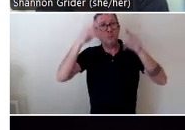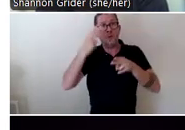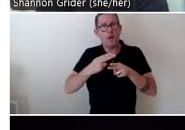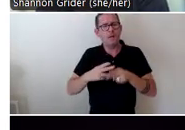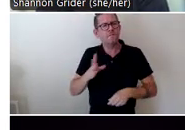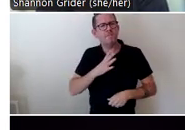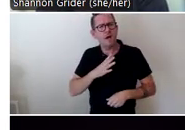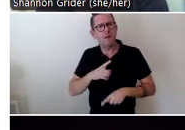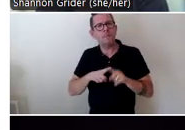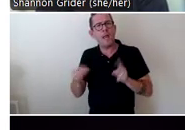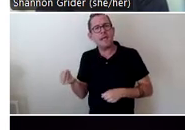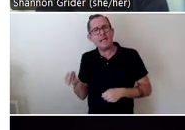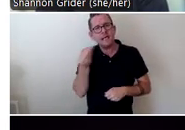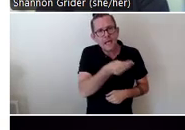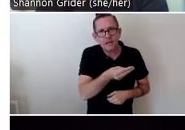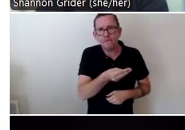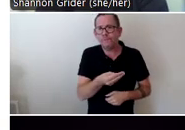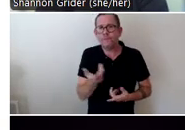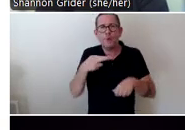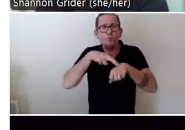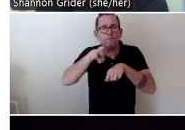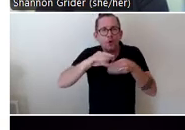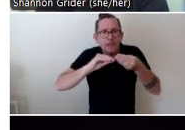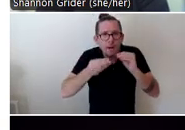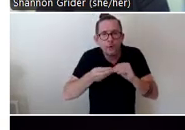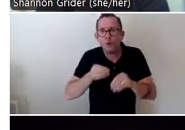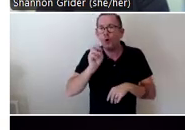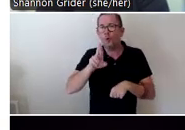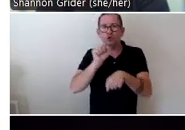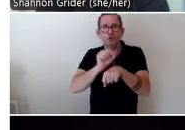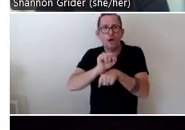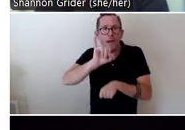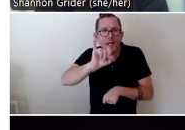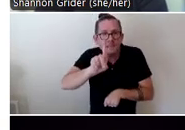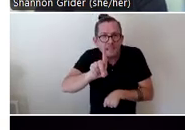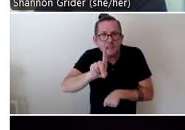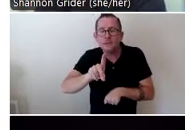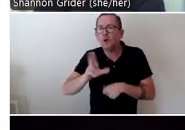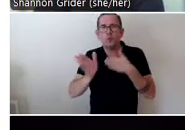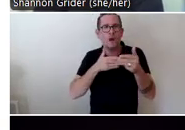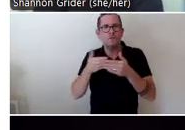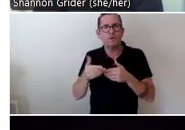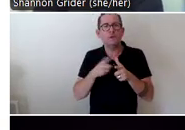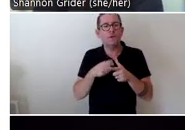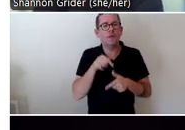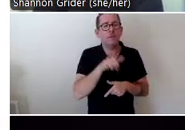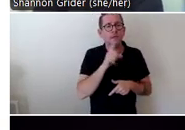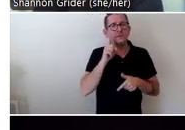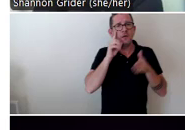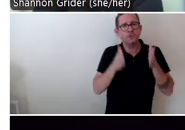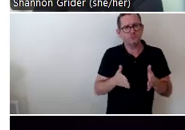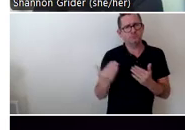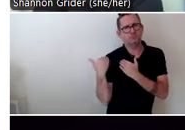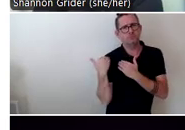yes, we've already called. But sometimes they say, well, I don't know the name. Okay, well, could I have the referral number